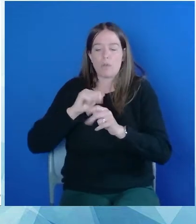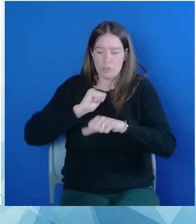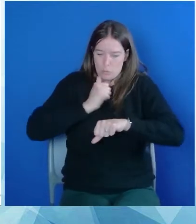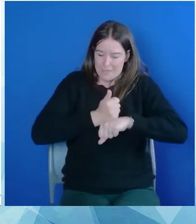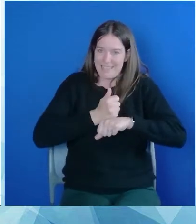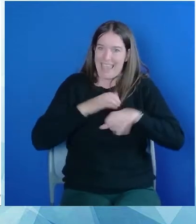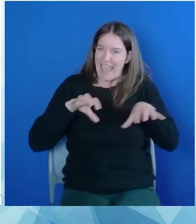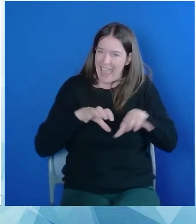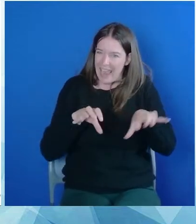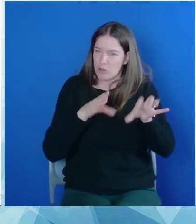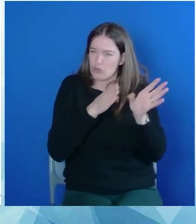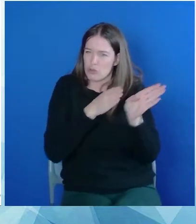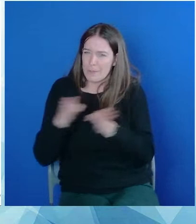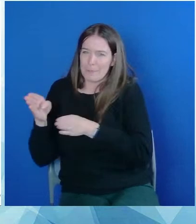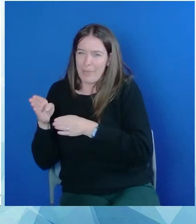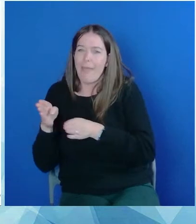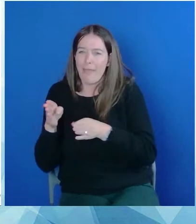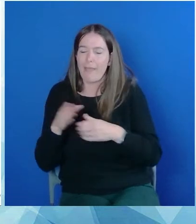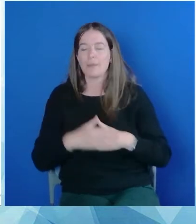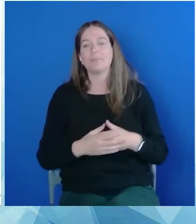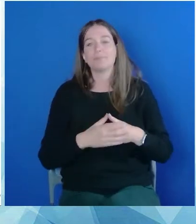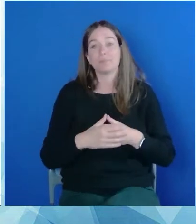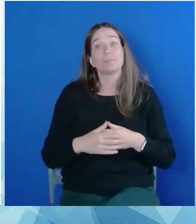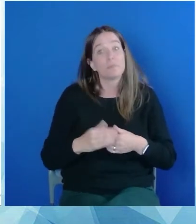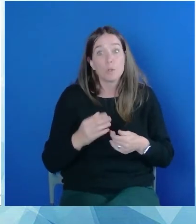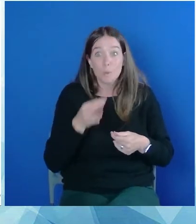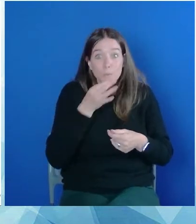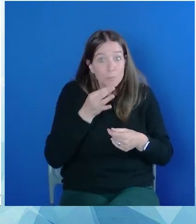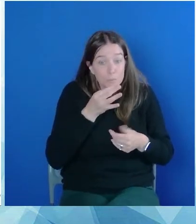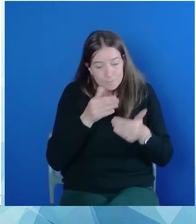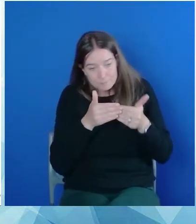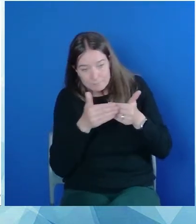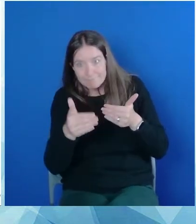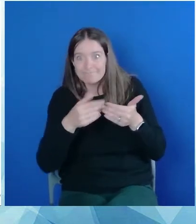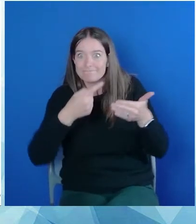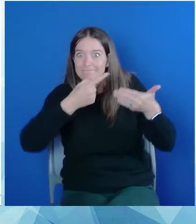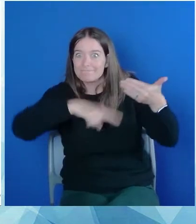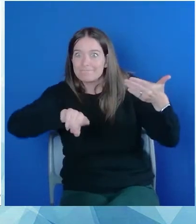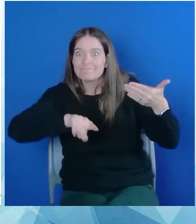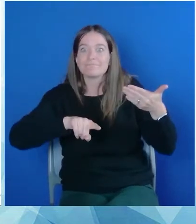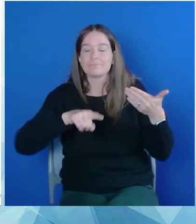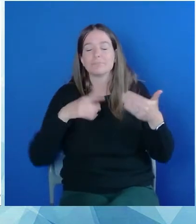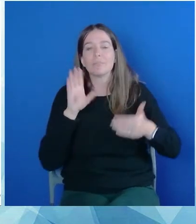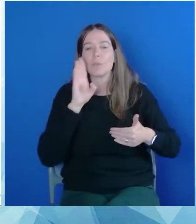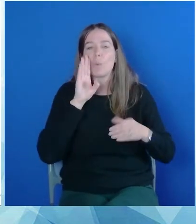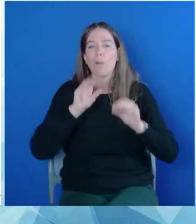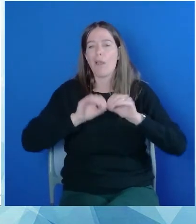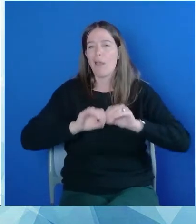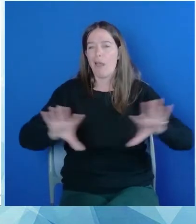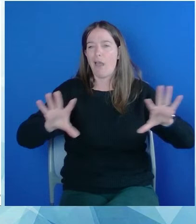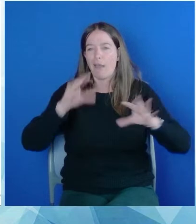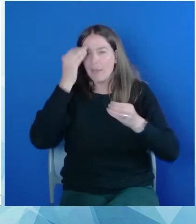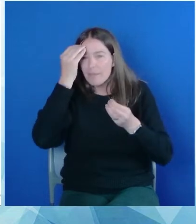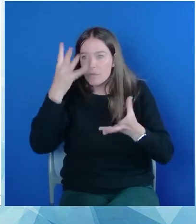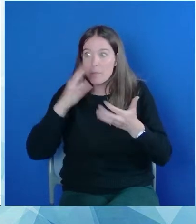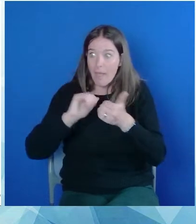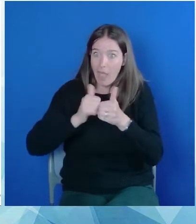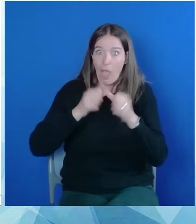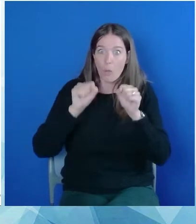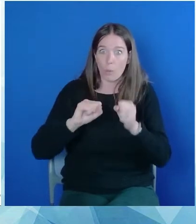the coming weeks, we're going to put out information about how to be a part of the focus